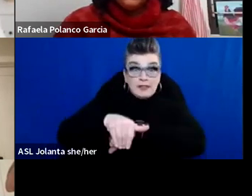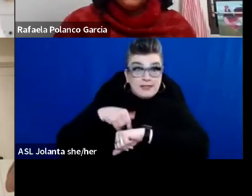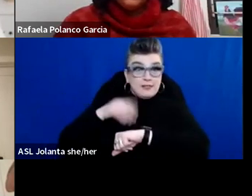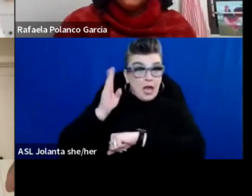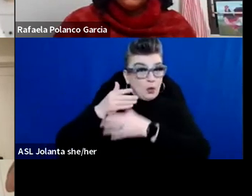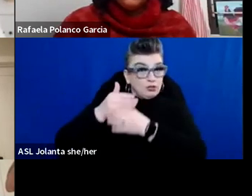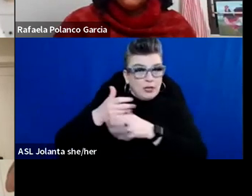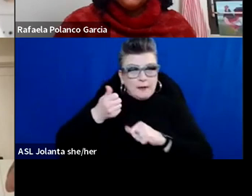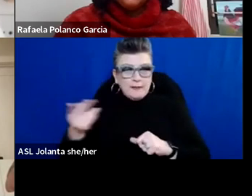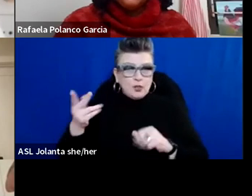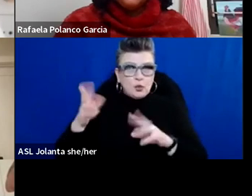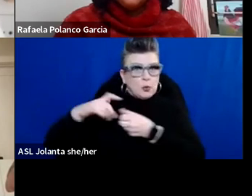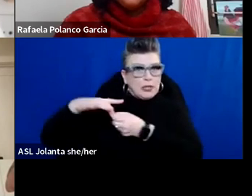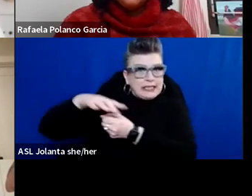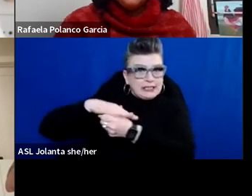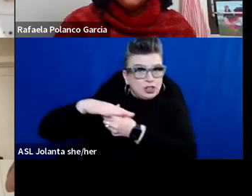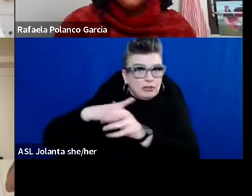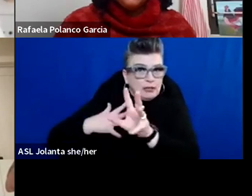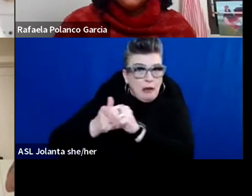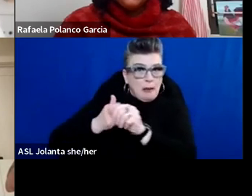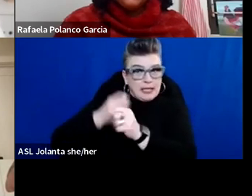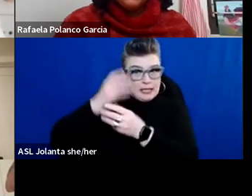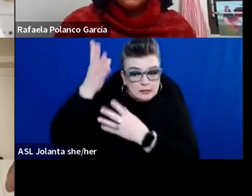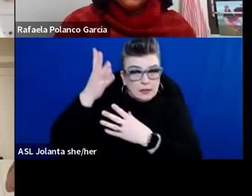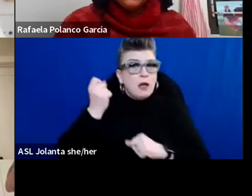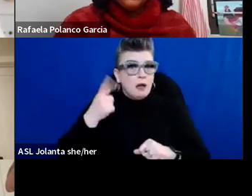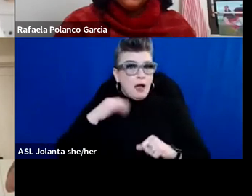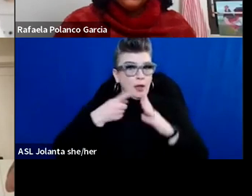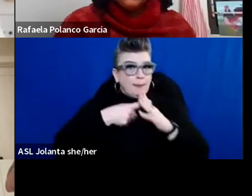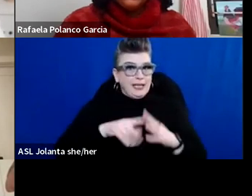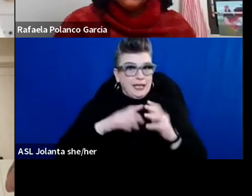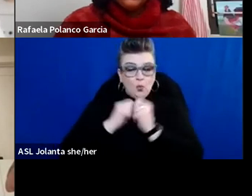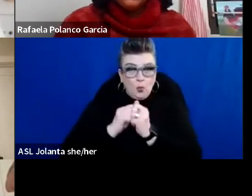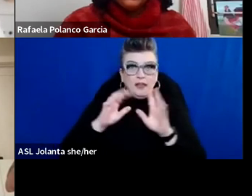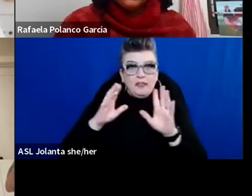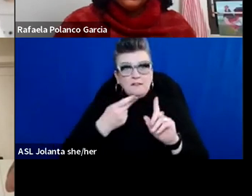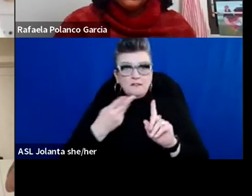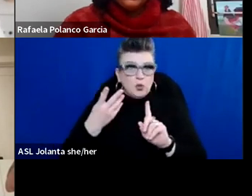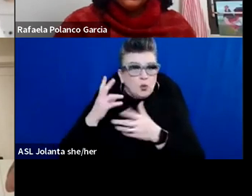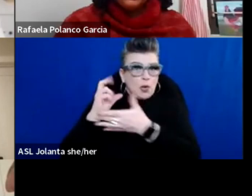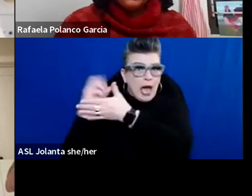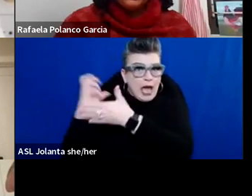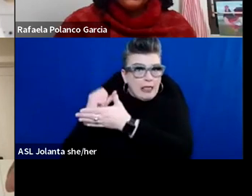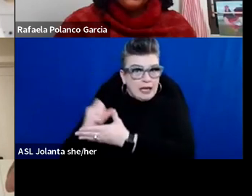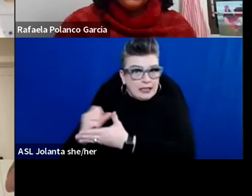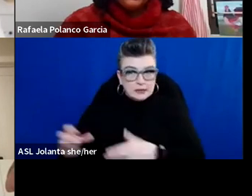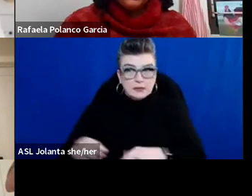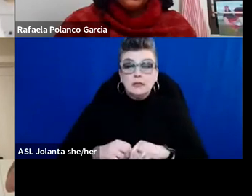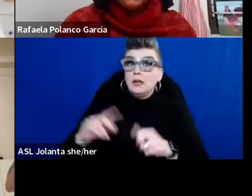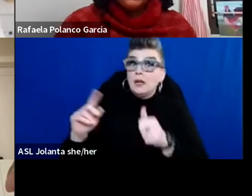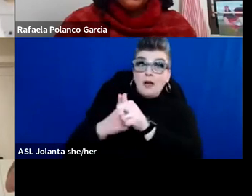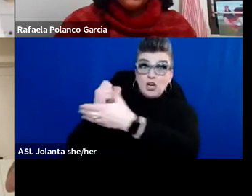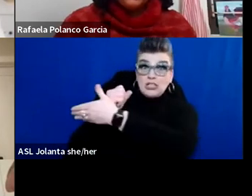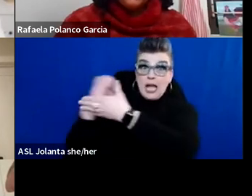a few district updates but as usual i'll begin with some district highlights the first highlight will be not